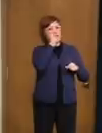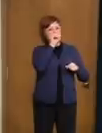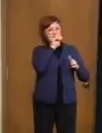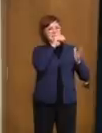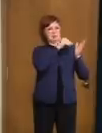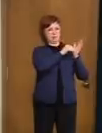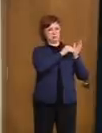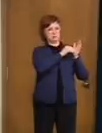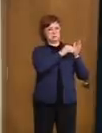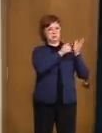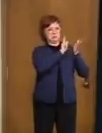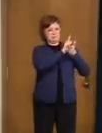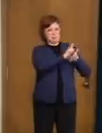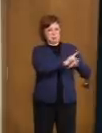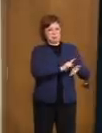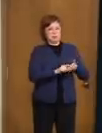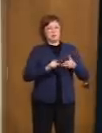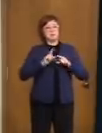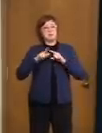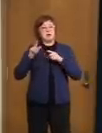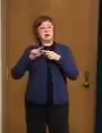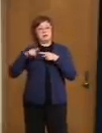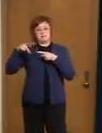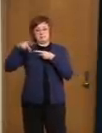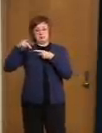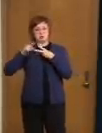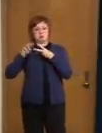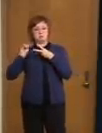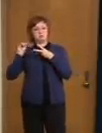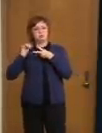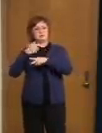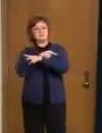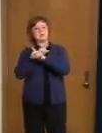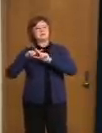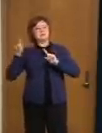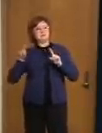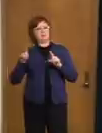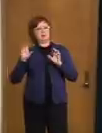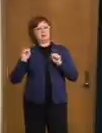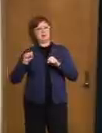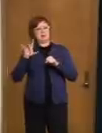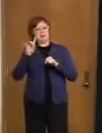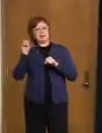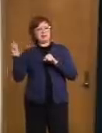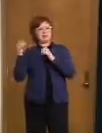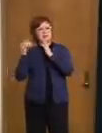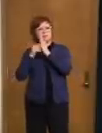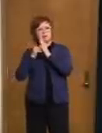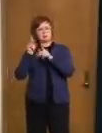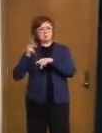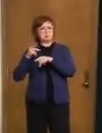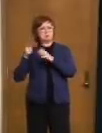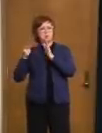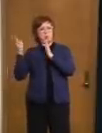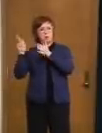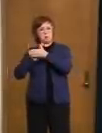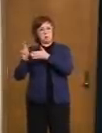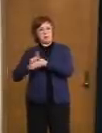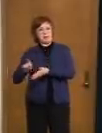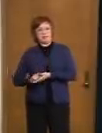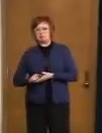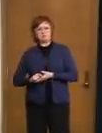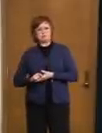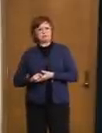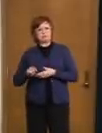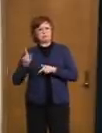COVID vaccine, the Moderna and the Pfizer vaccines, have a significant larger challenge with respect to logistics and the temperature they need to be stored